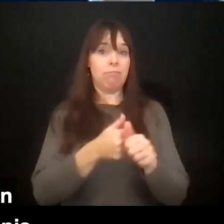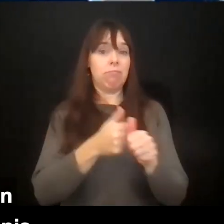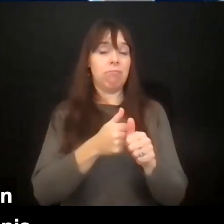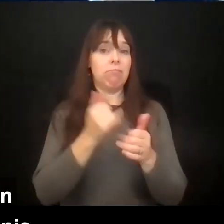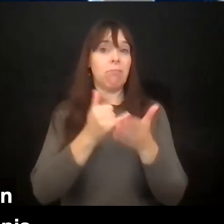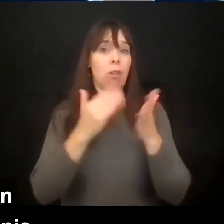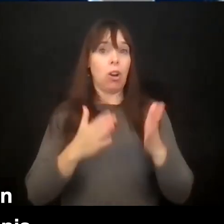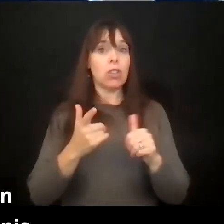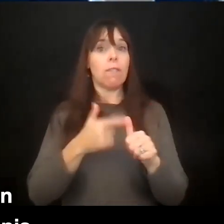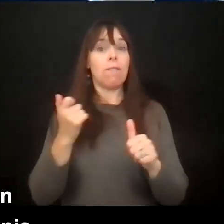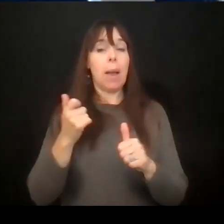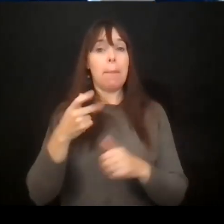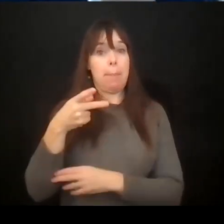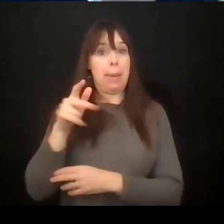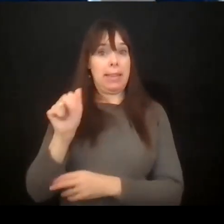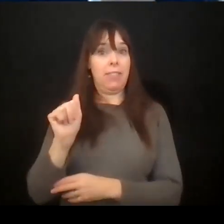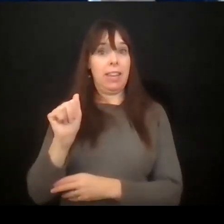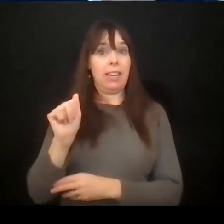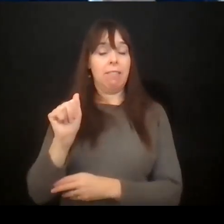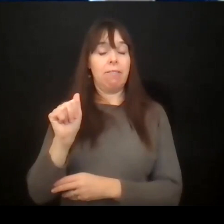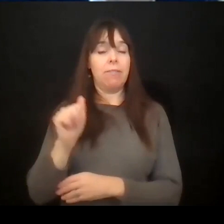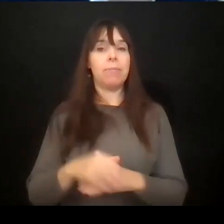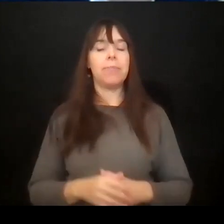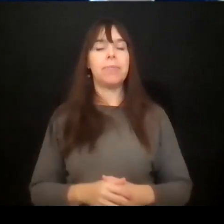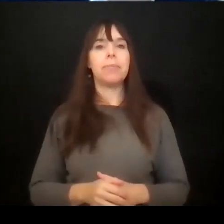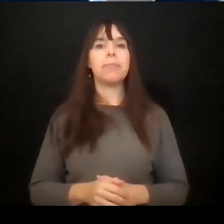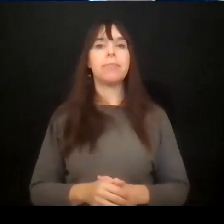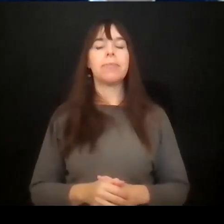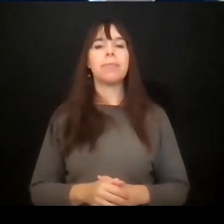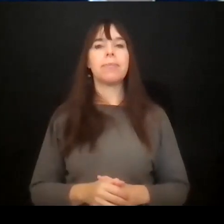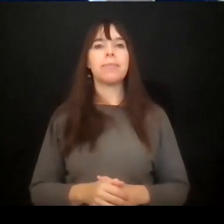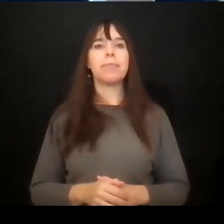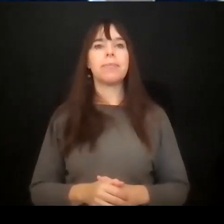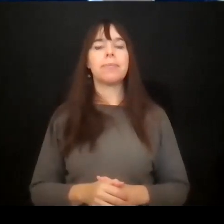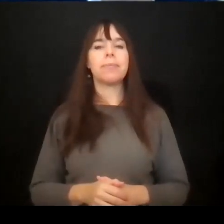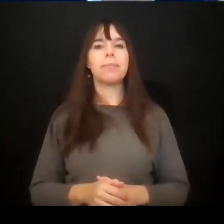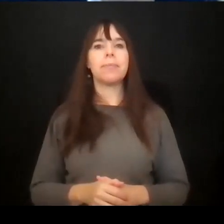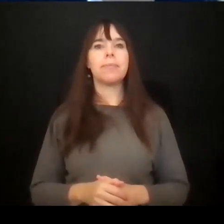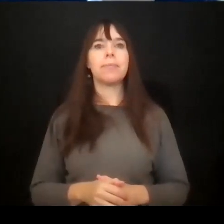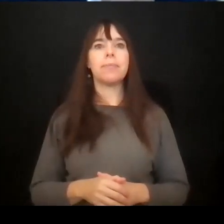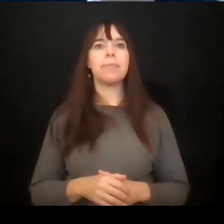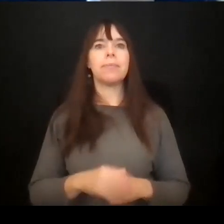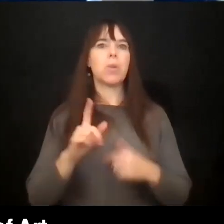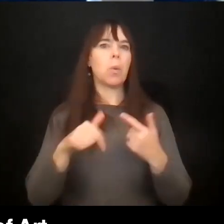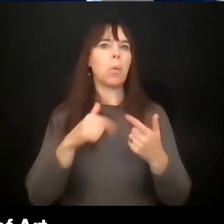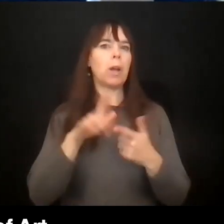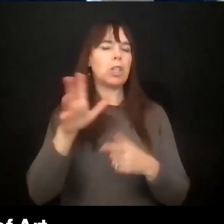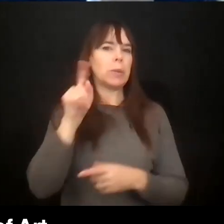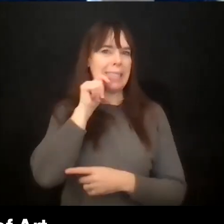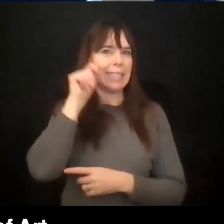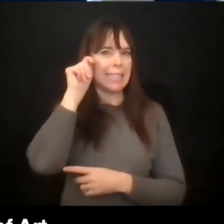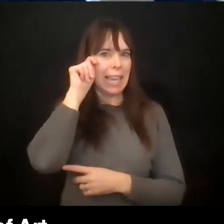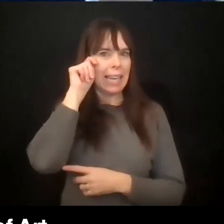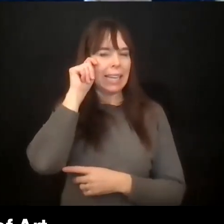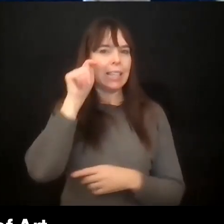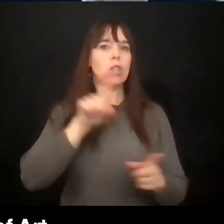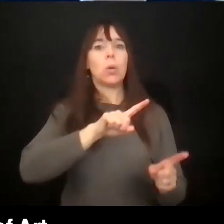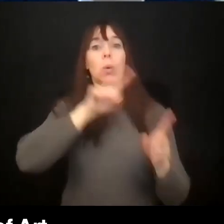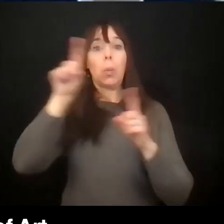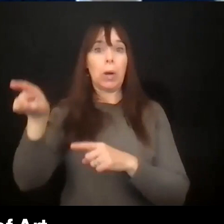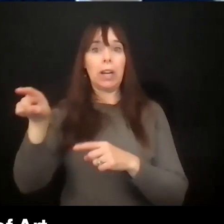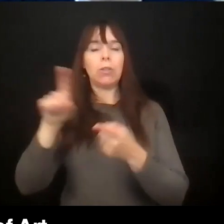artist from Pennsylvania, and as a teenager, she went to